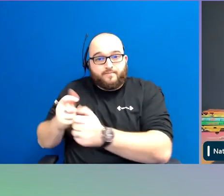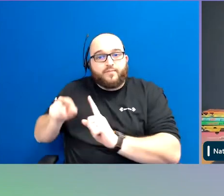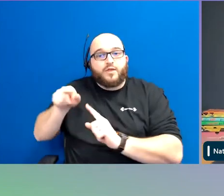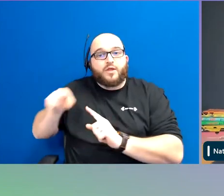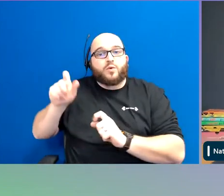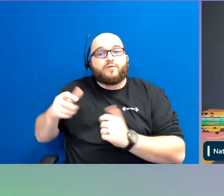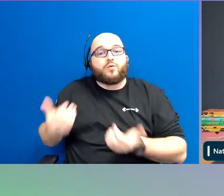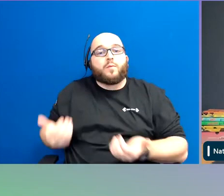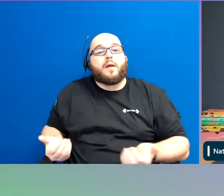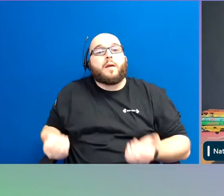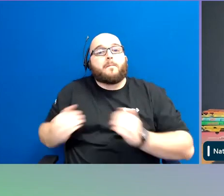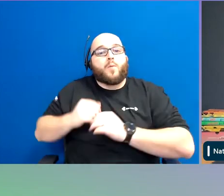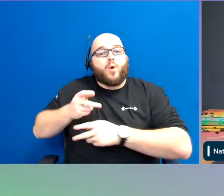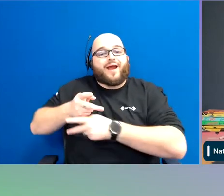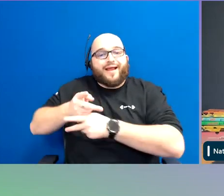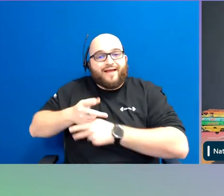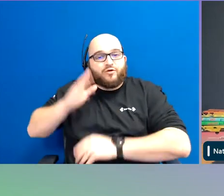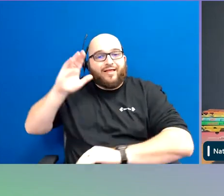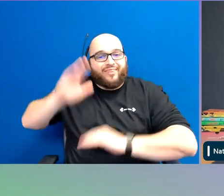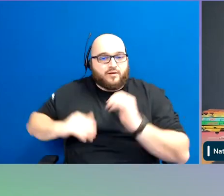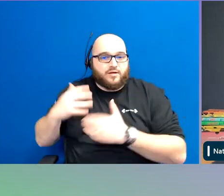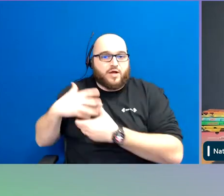care because it's